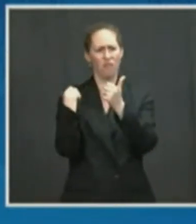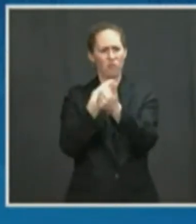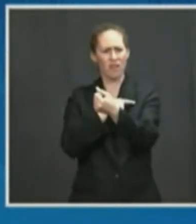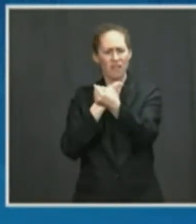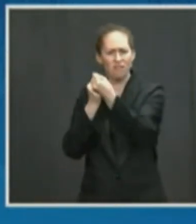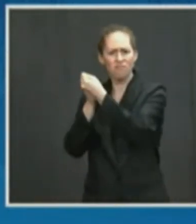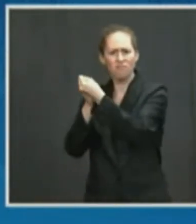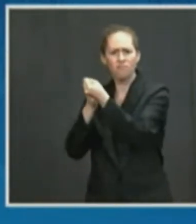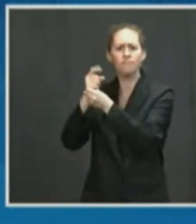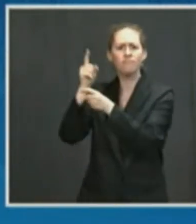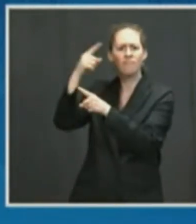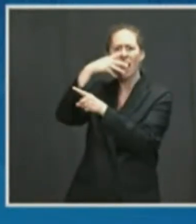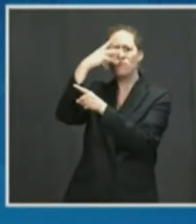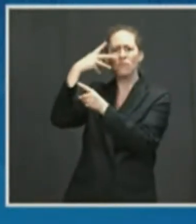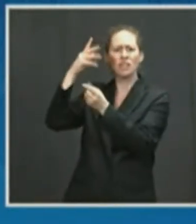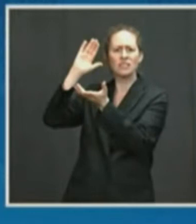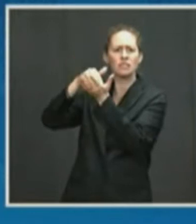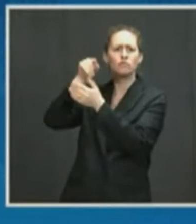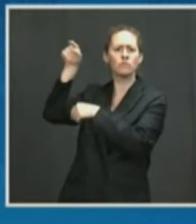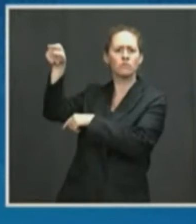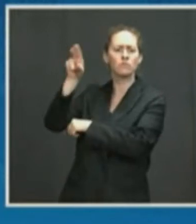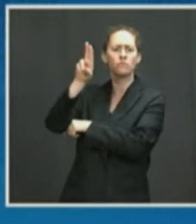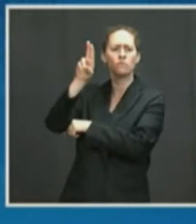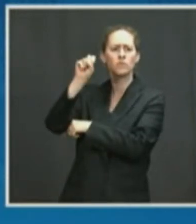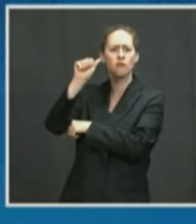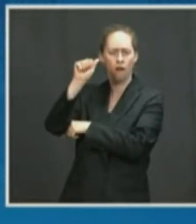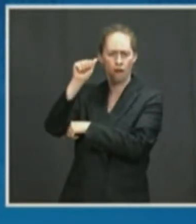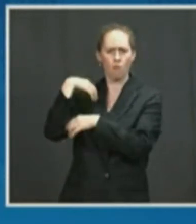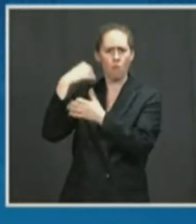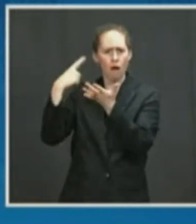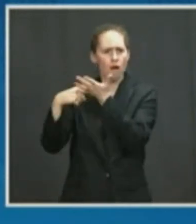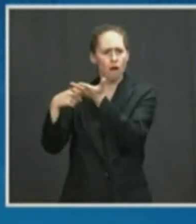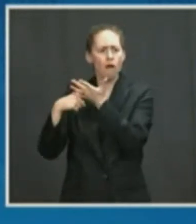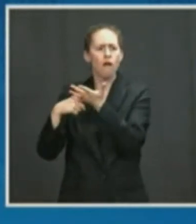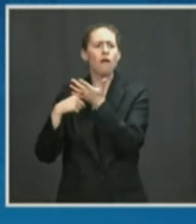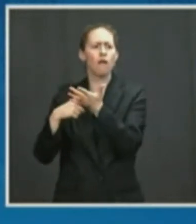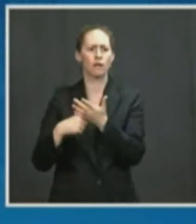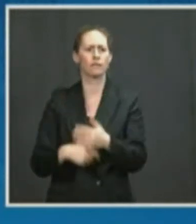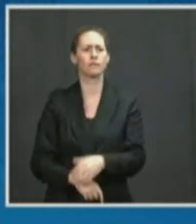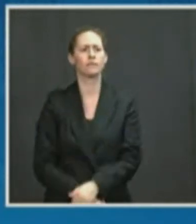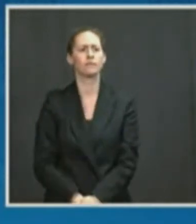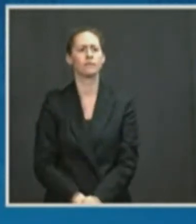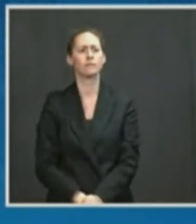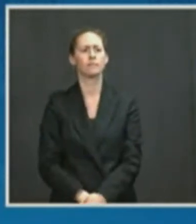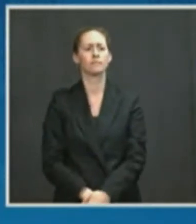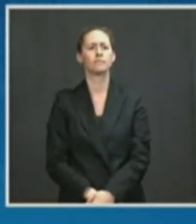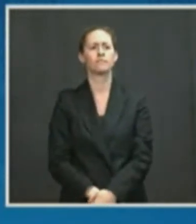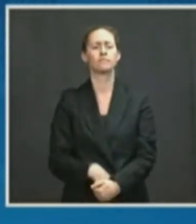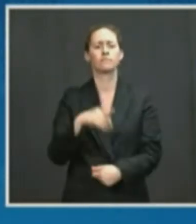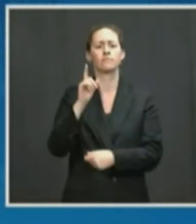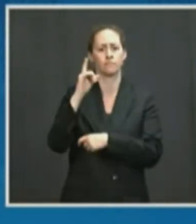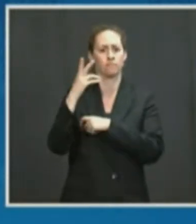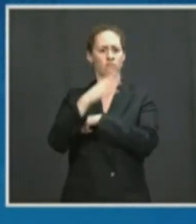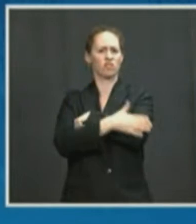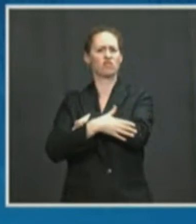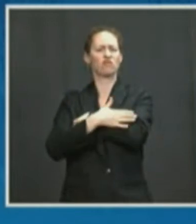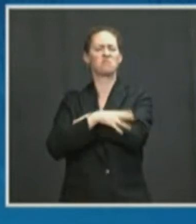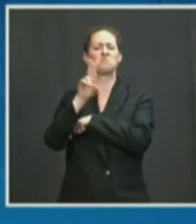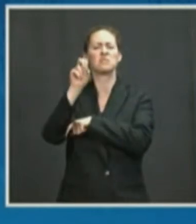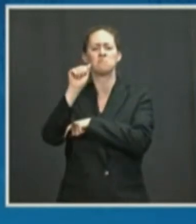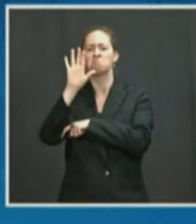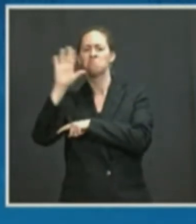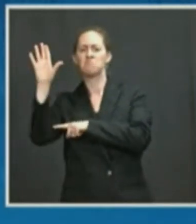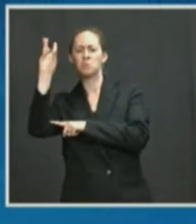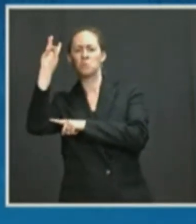that will be located in the western part of the country and for which we will join efforts